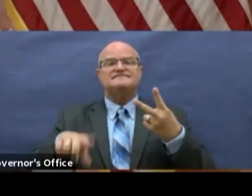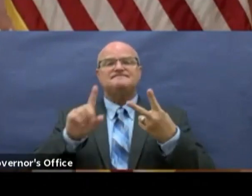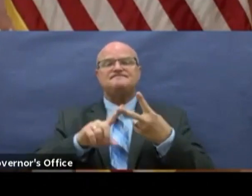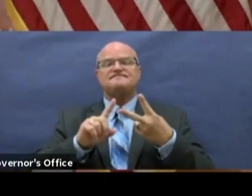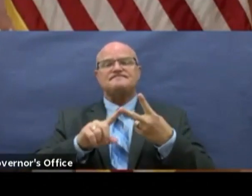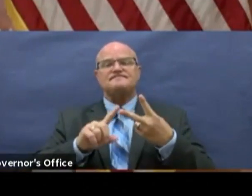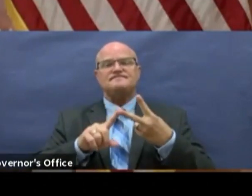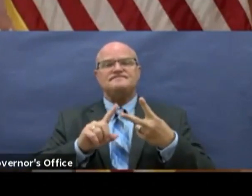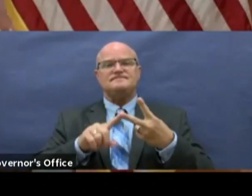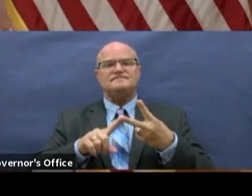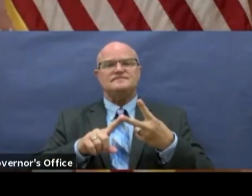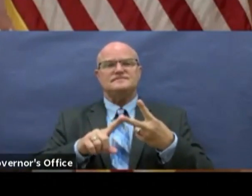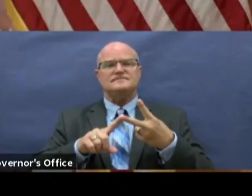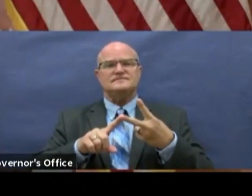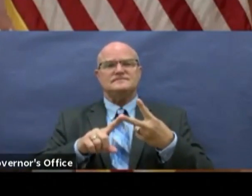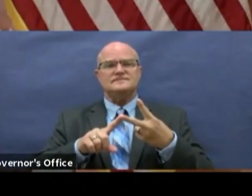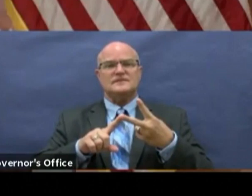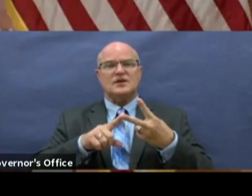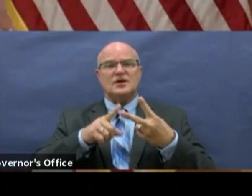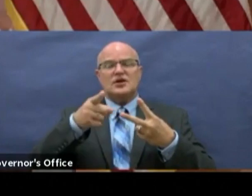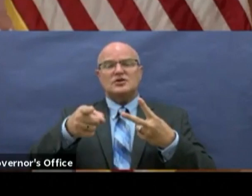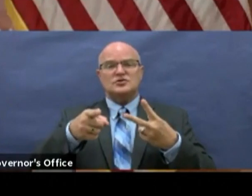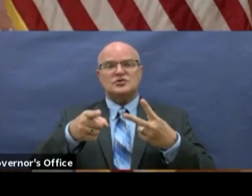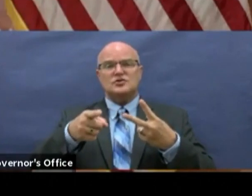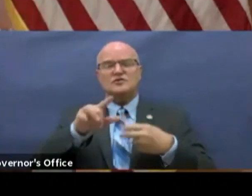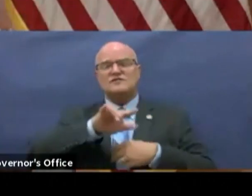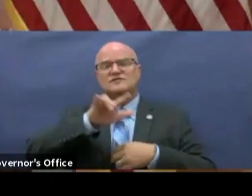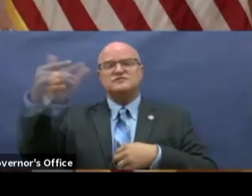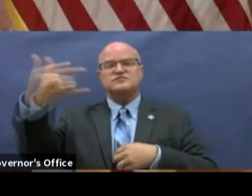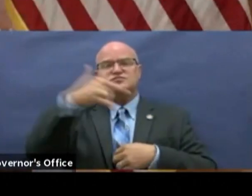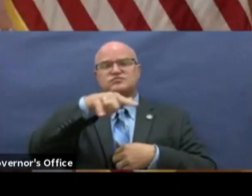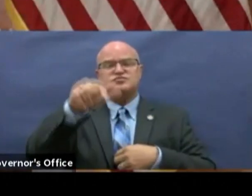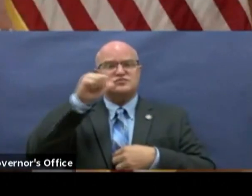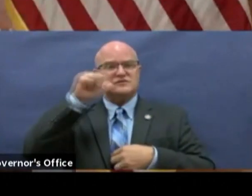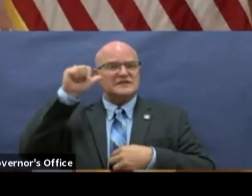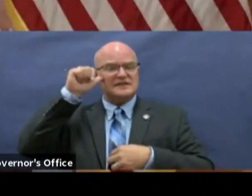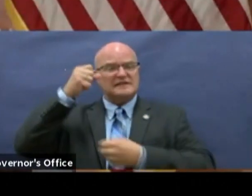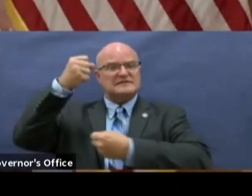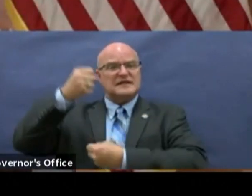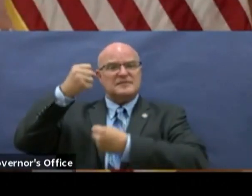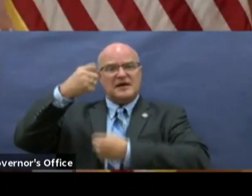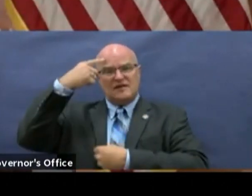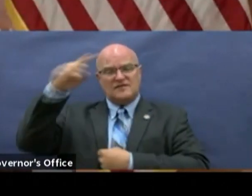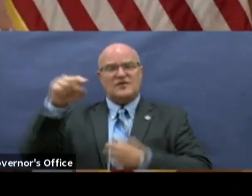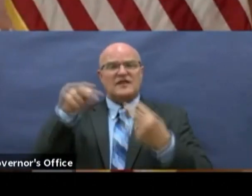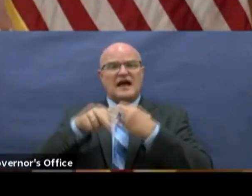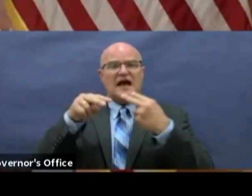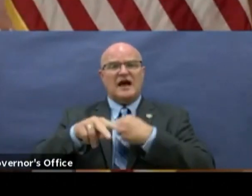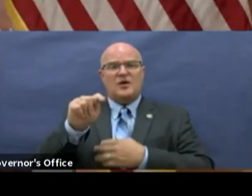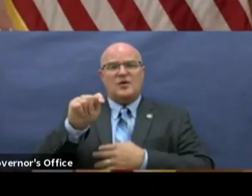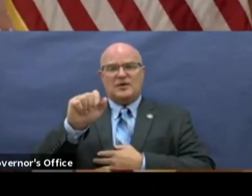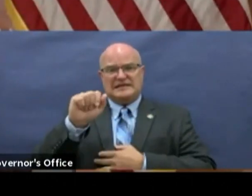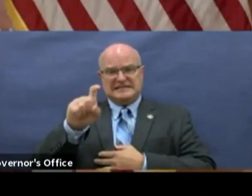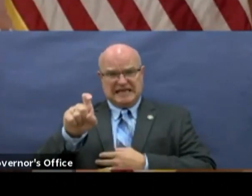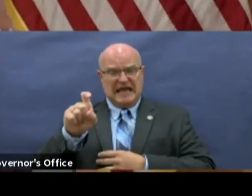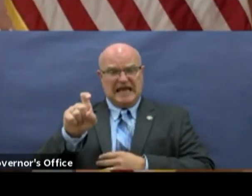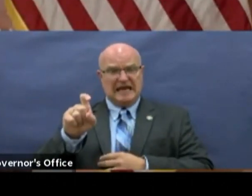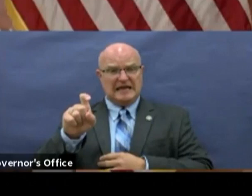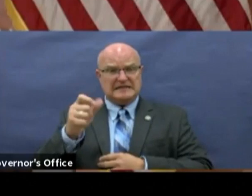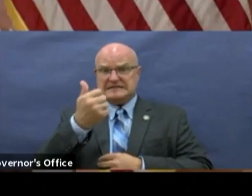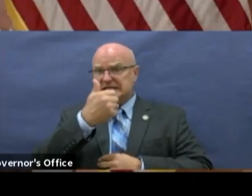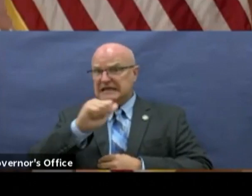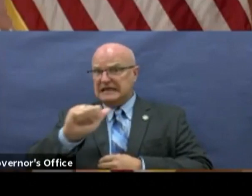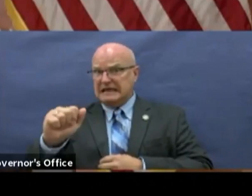had was, you flew around the state yesterday campaigning for the highway tax measure. Was there any thought